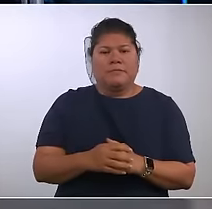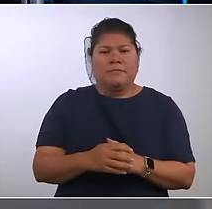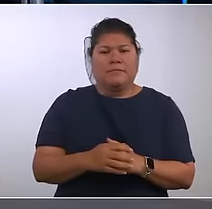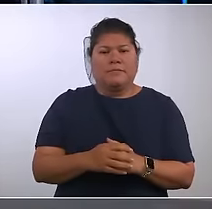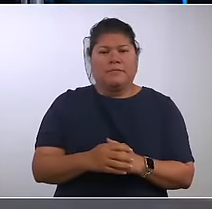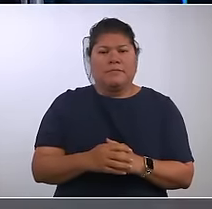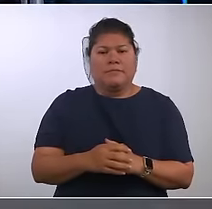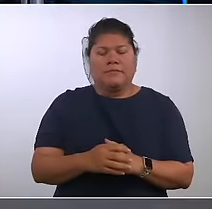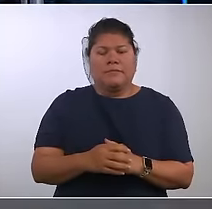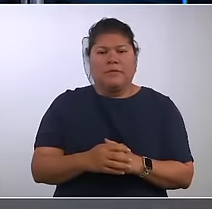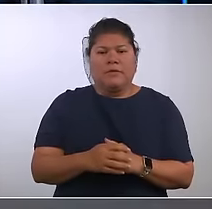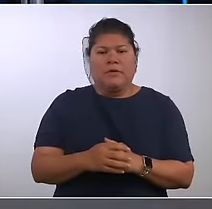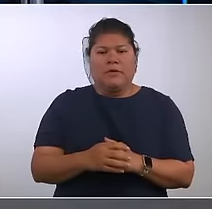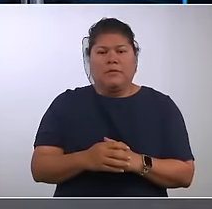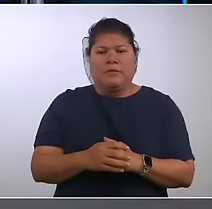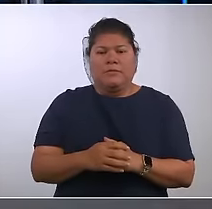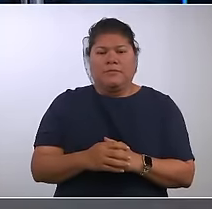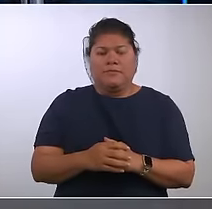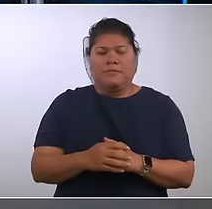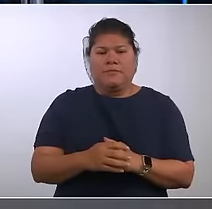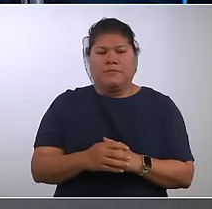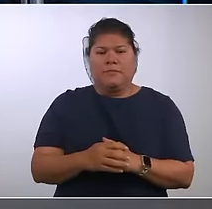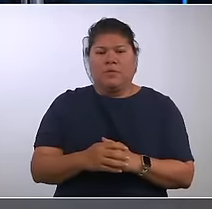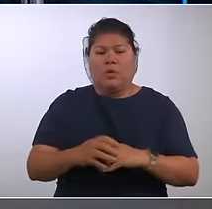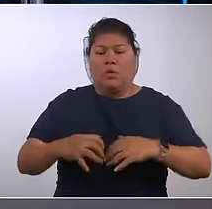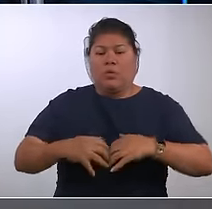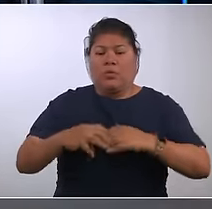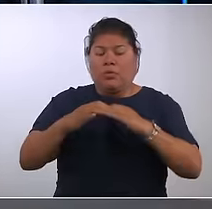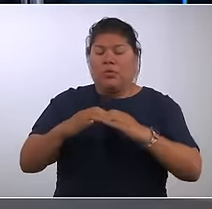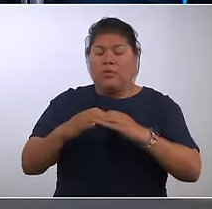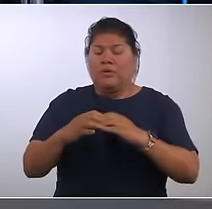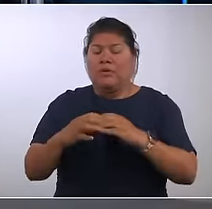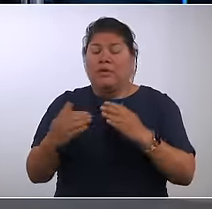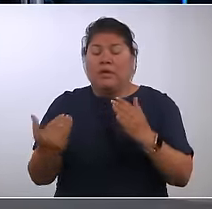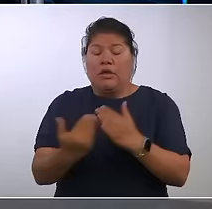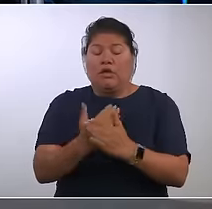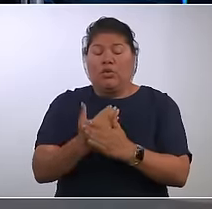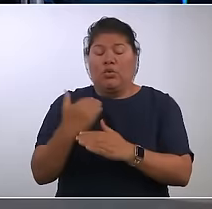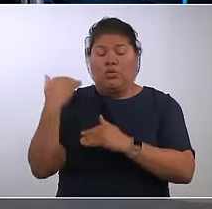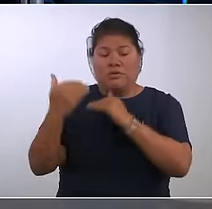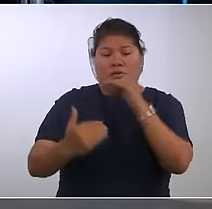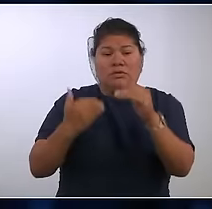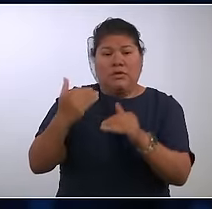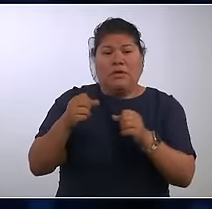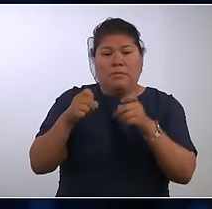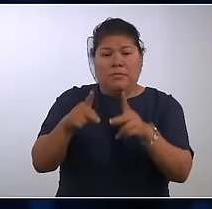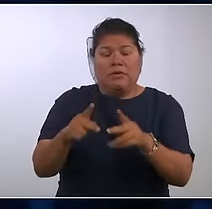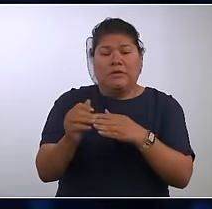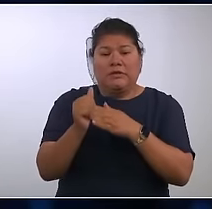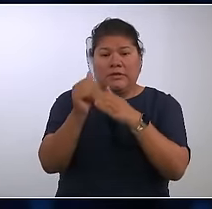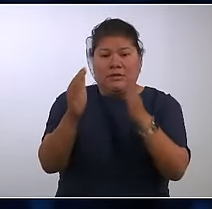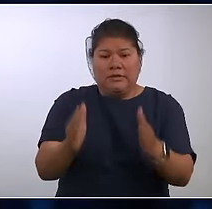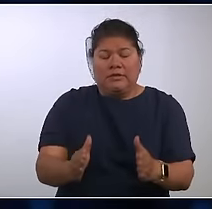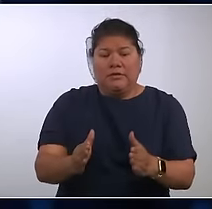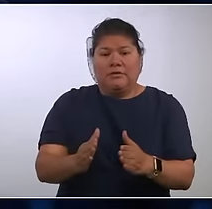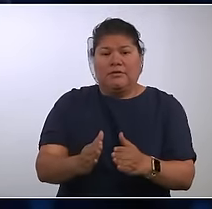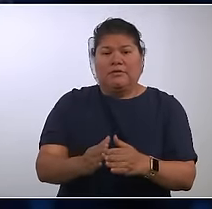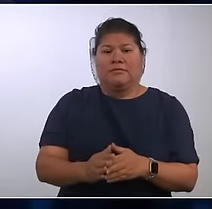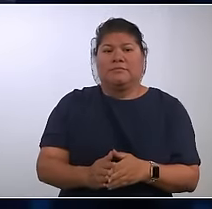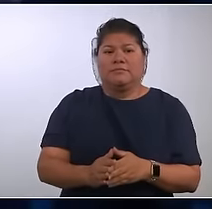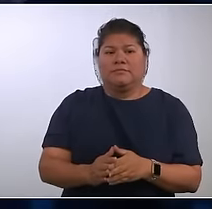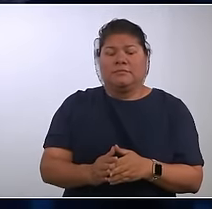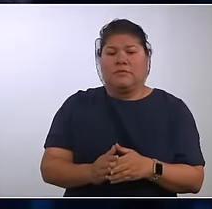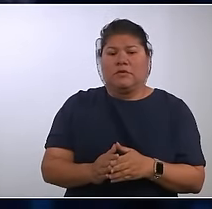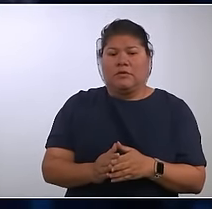levantará una generación de líderes apostólicos, the Lord will raise up a generation of apostolic leaders, que van a dirigir